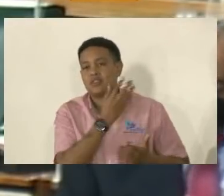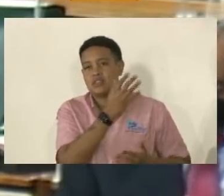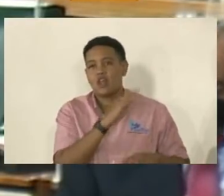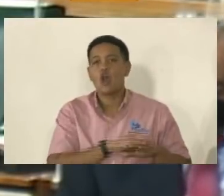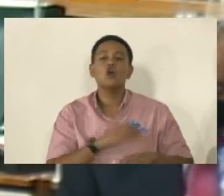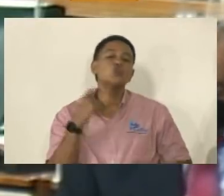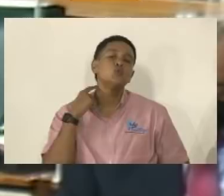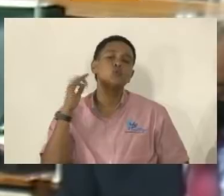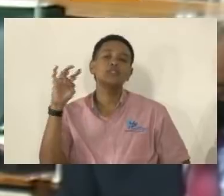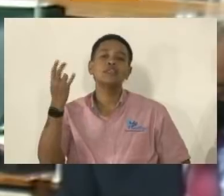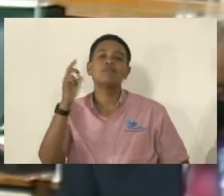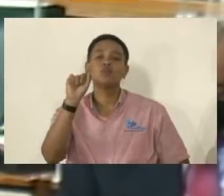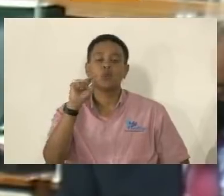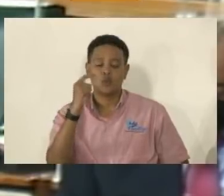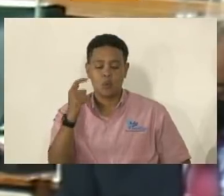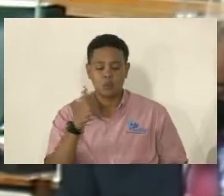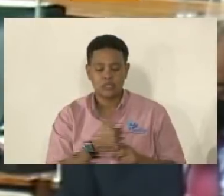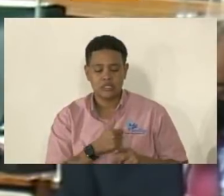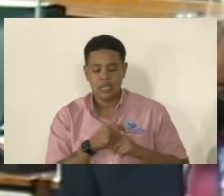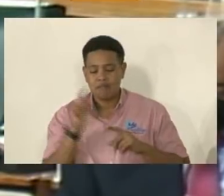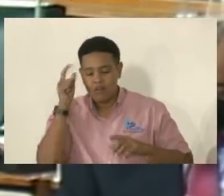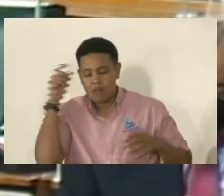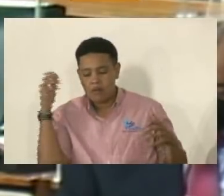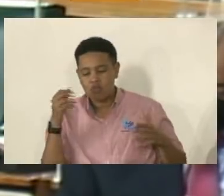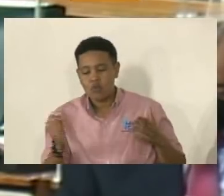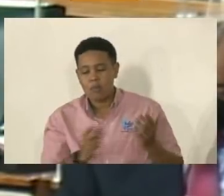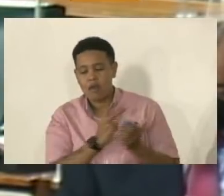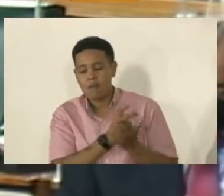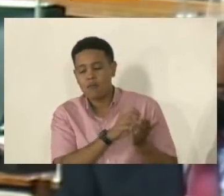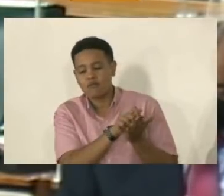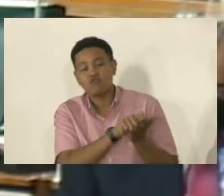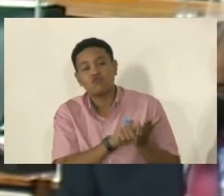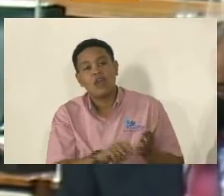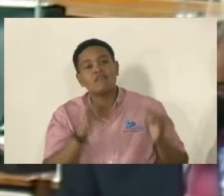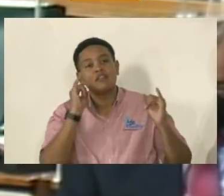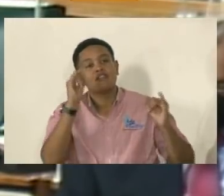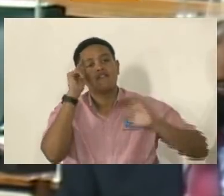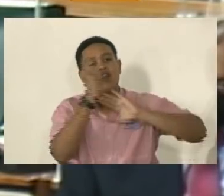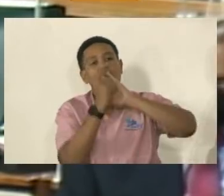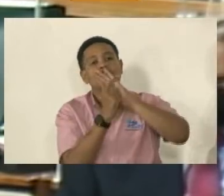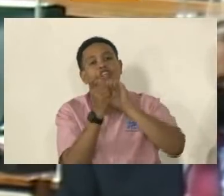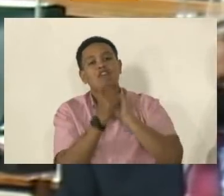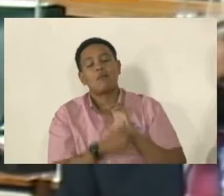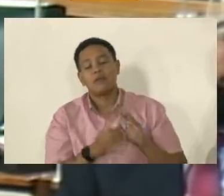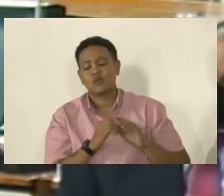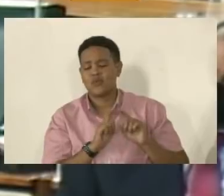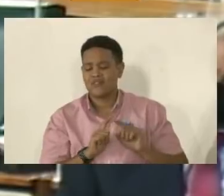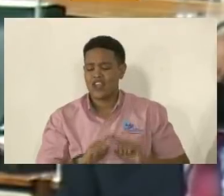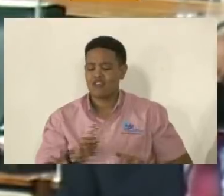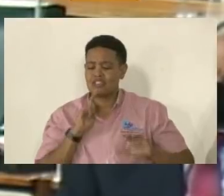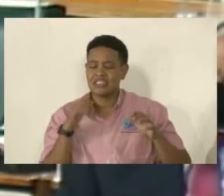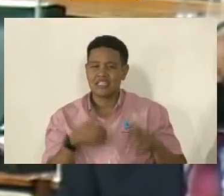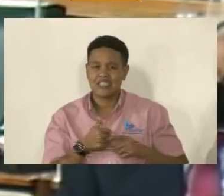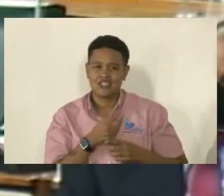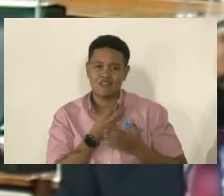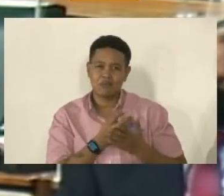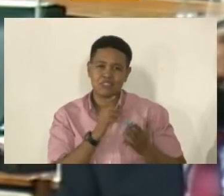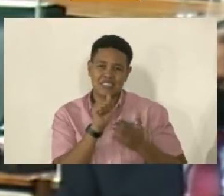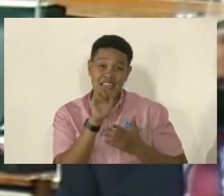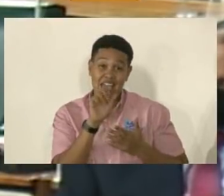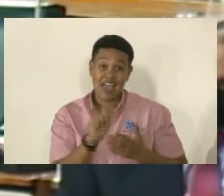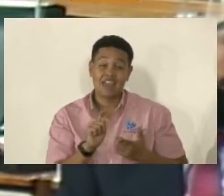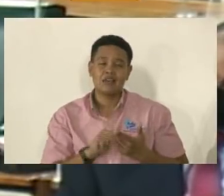7th, 2021, the Cabinet approved the drafting instructions for the legislative amendments to the various sections of the Corrections Act and